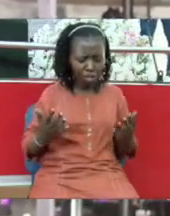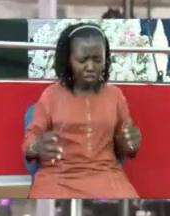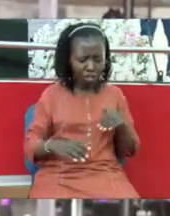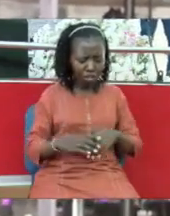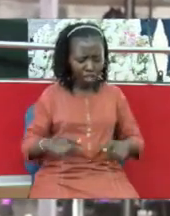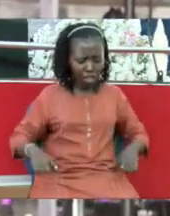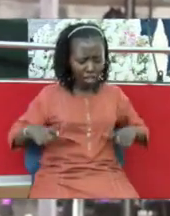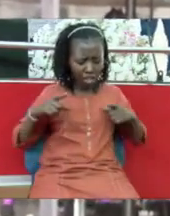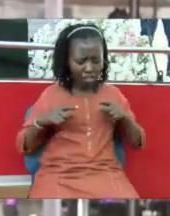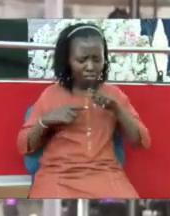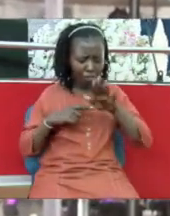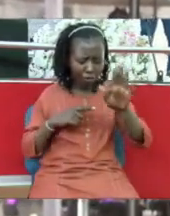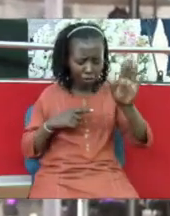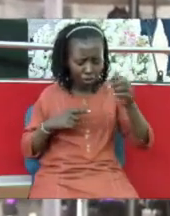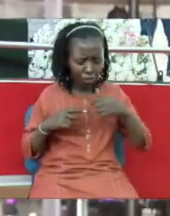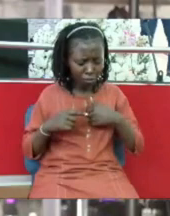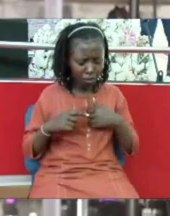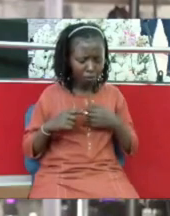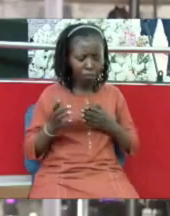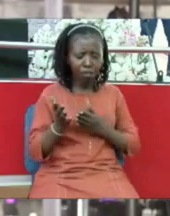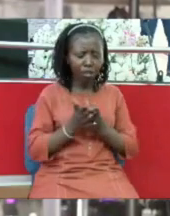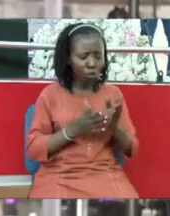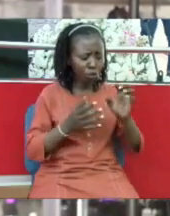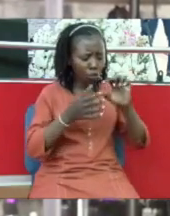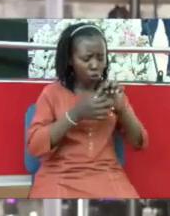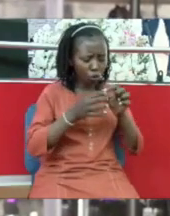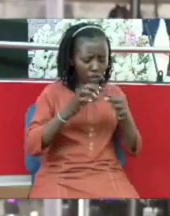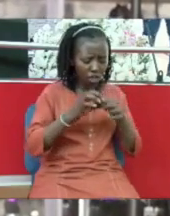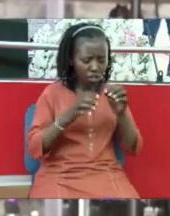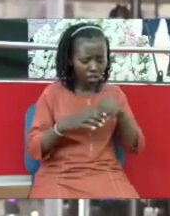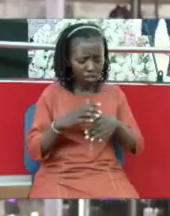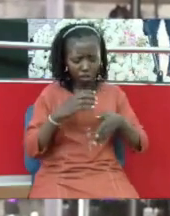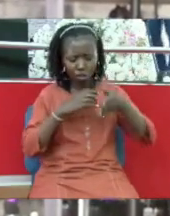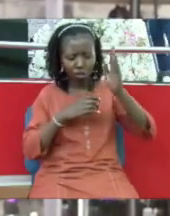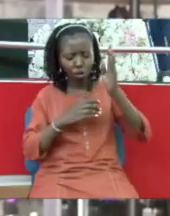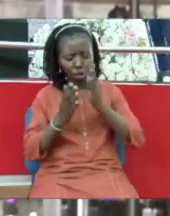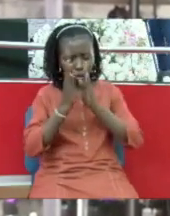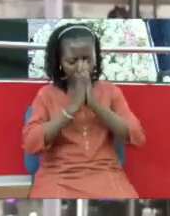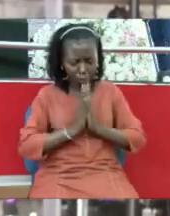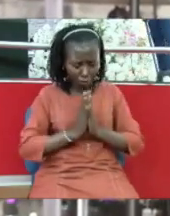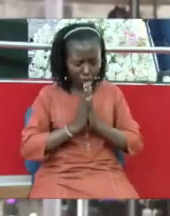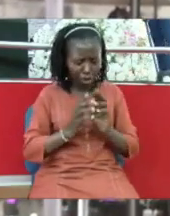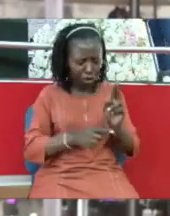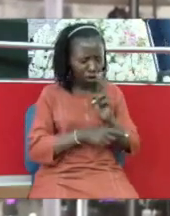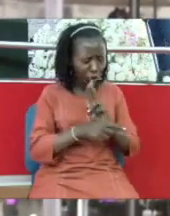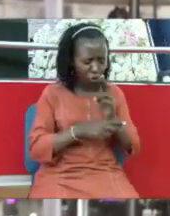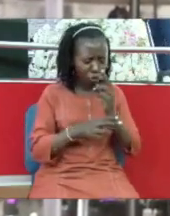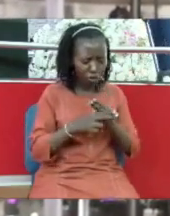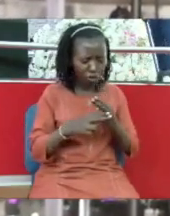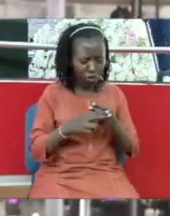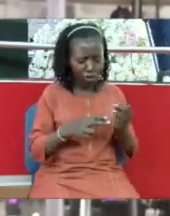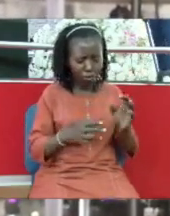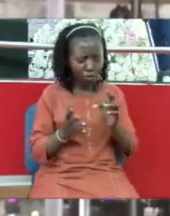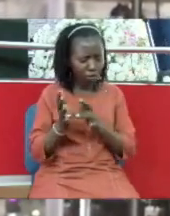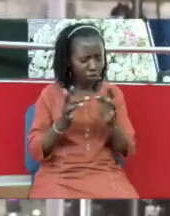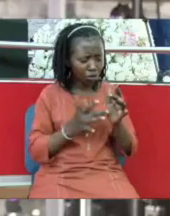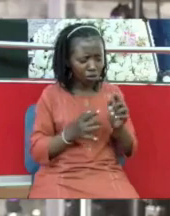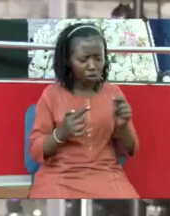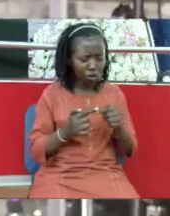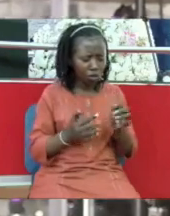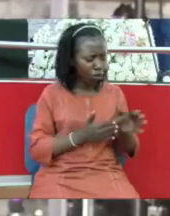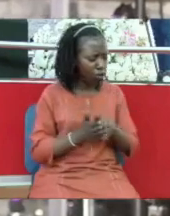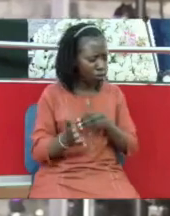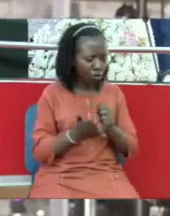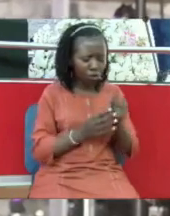by connecting to God in prayer. Let us use the name of Jesus to dismantle the works of the